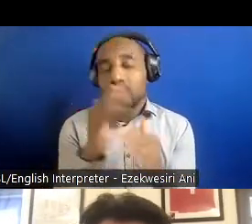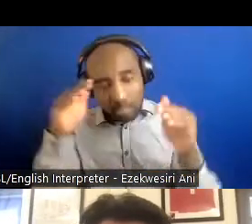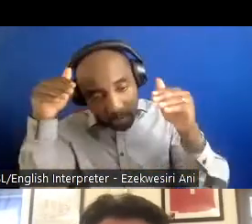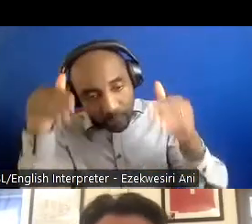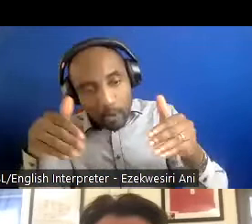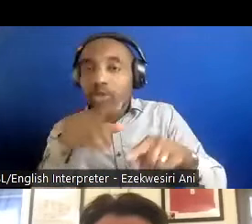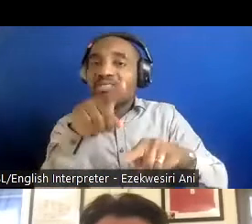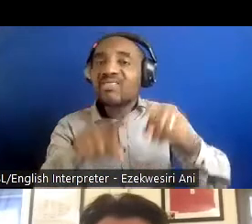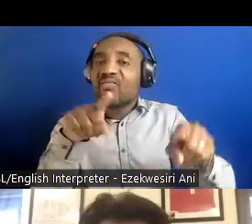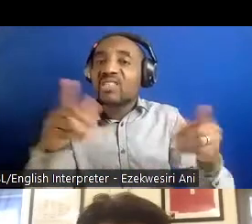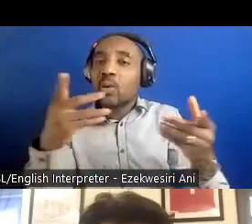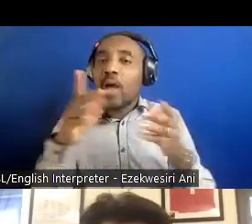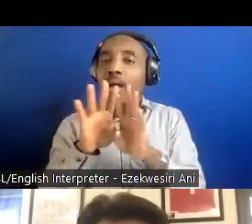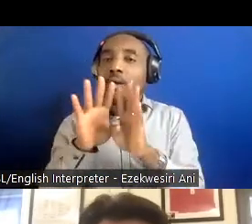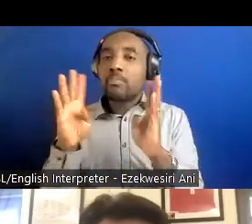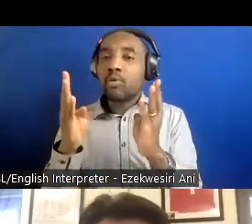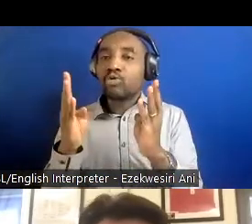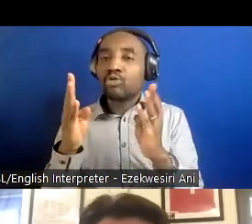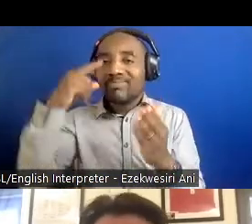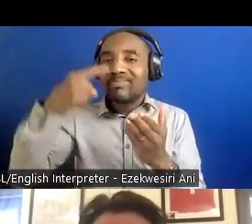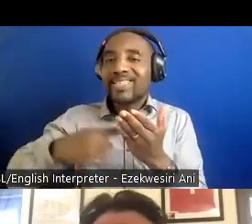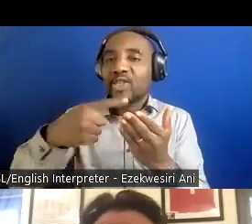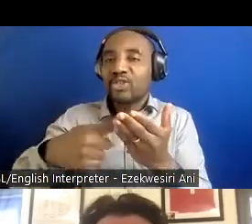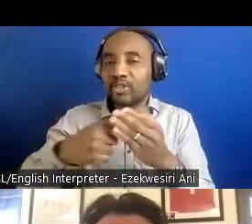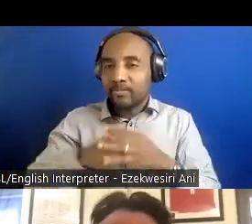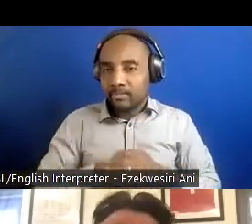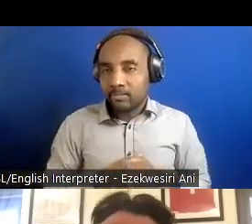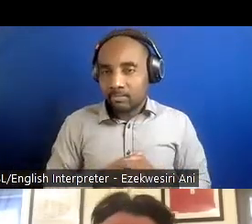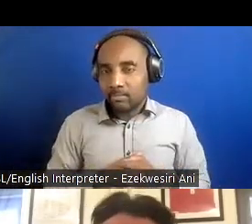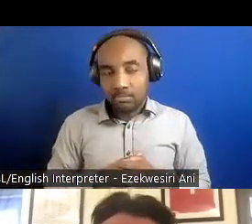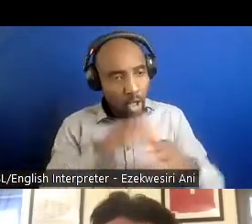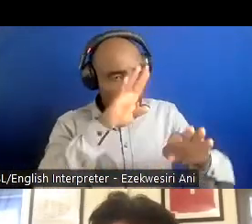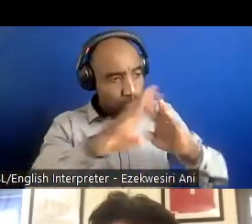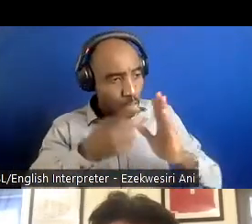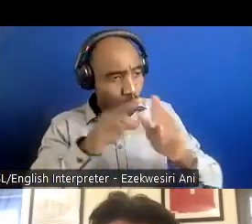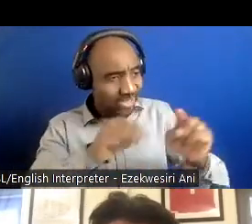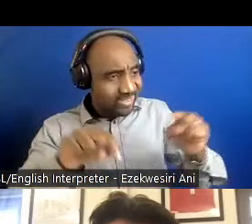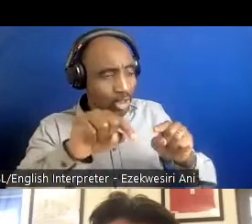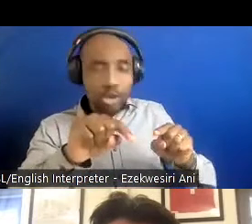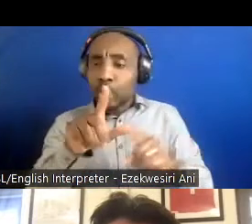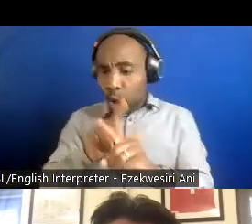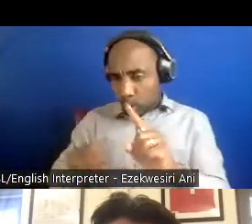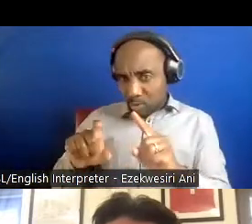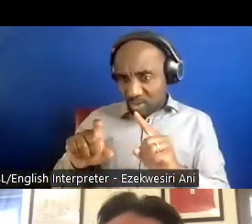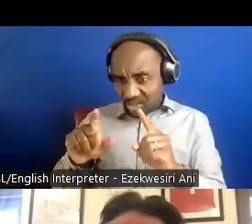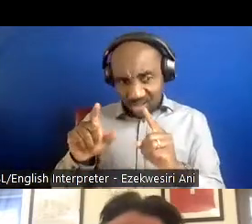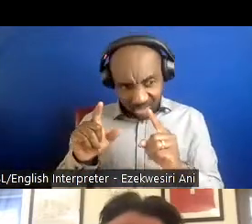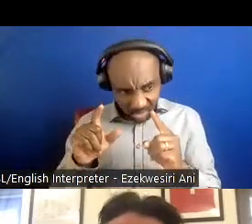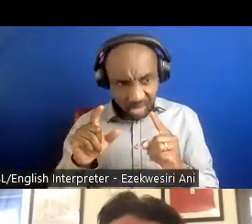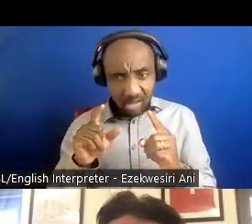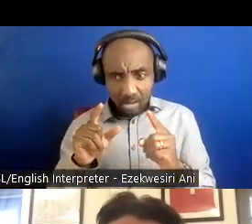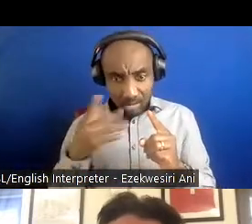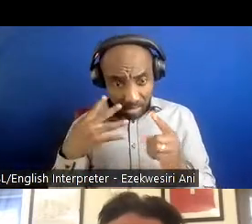decision-making and ensuring that sports organisations reflect the communities that they serve. So